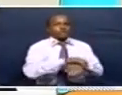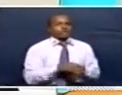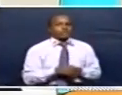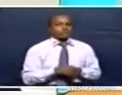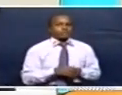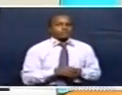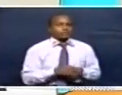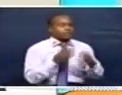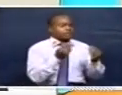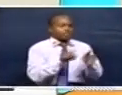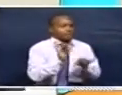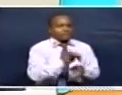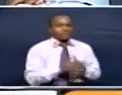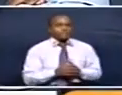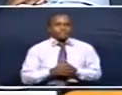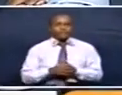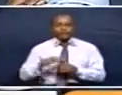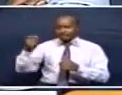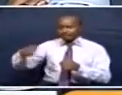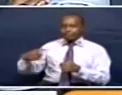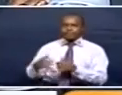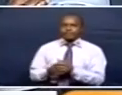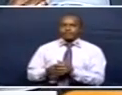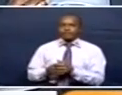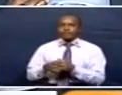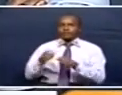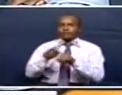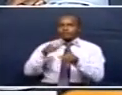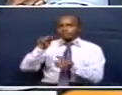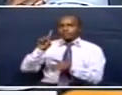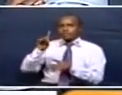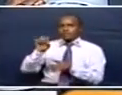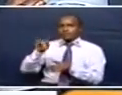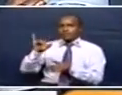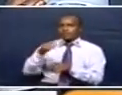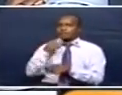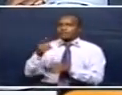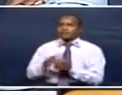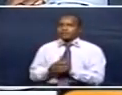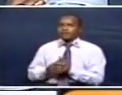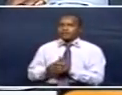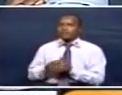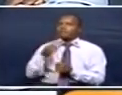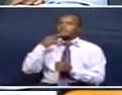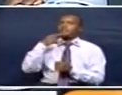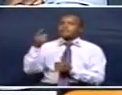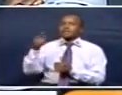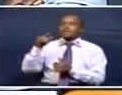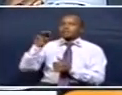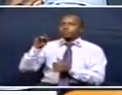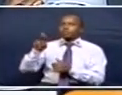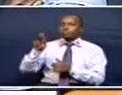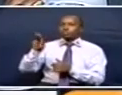mean, it's just as simple as that. I got a text just in from Ovinian Dirty. She says, Jeff, tell him he will